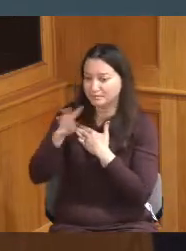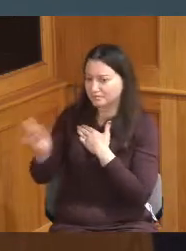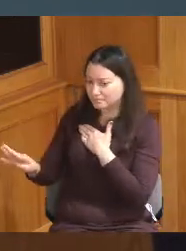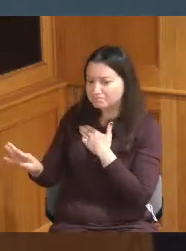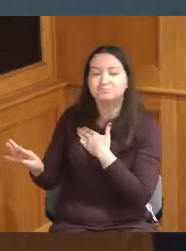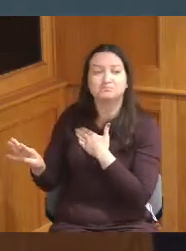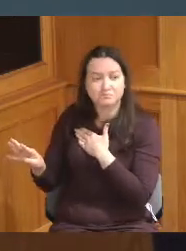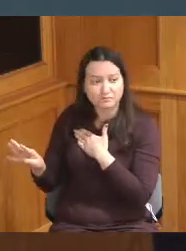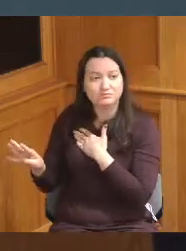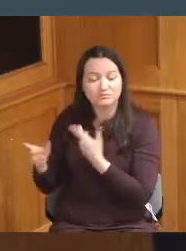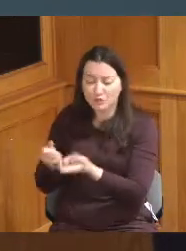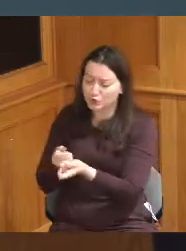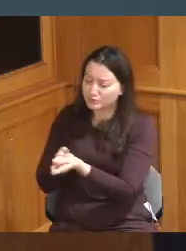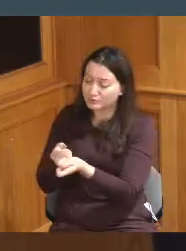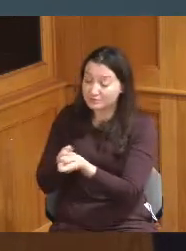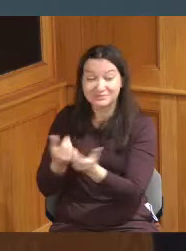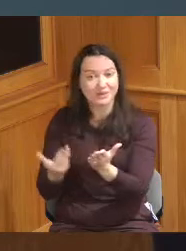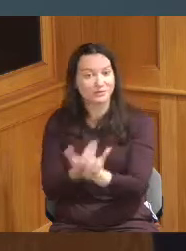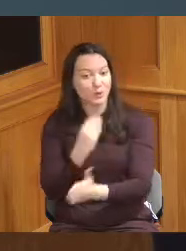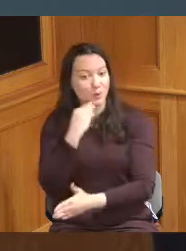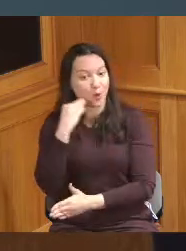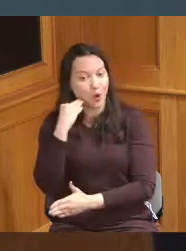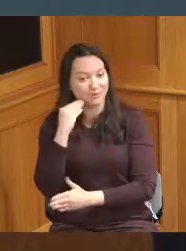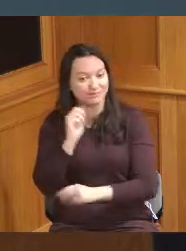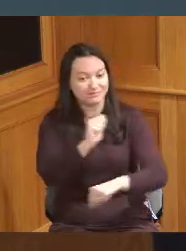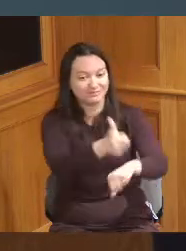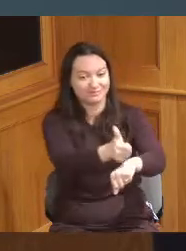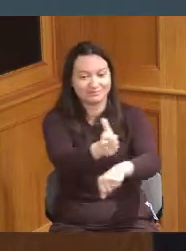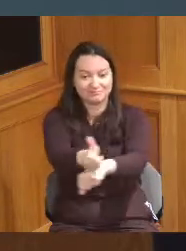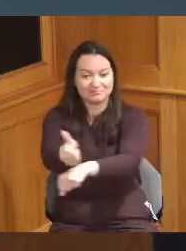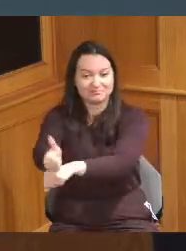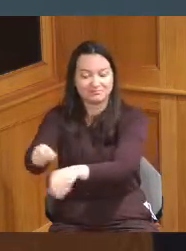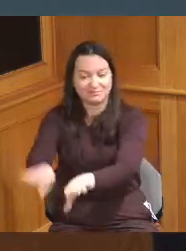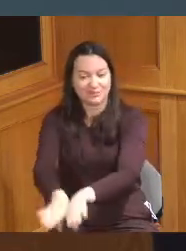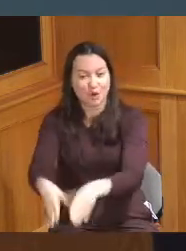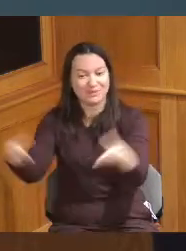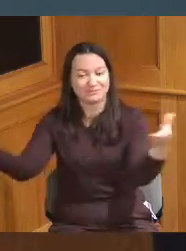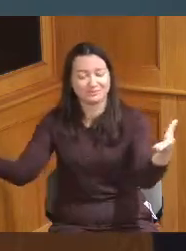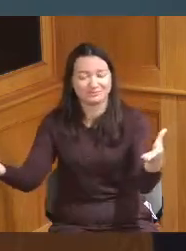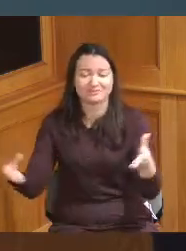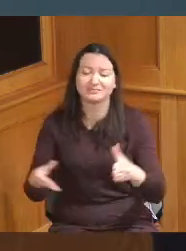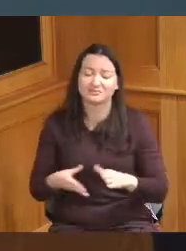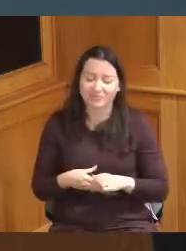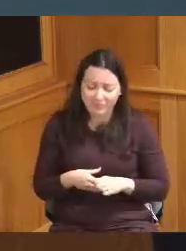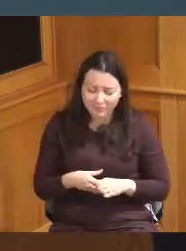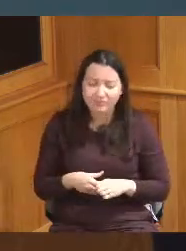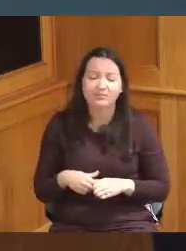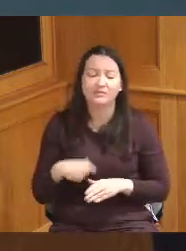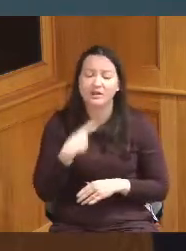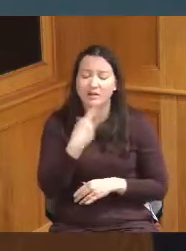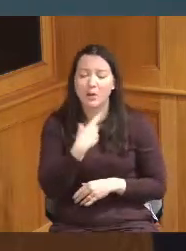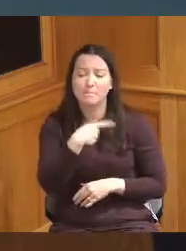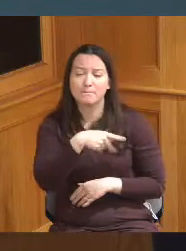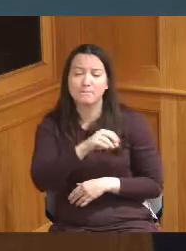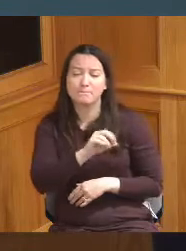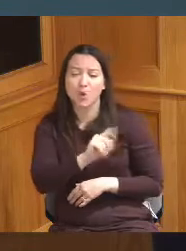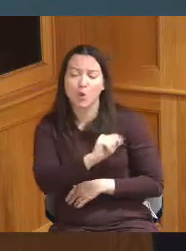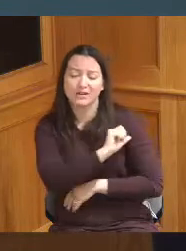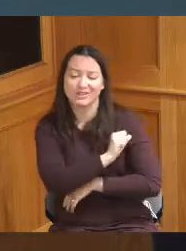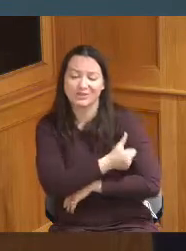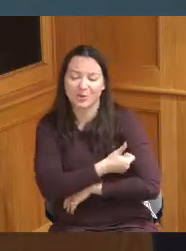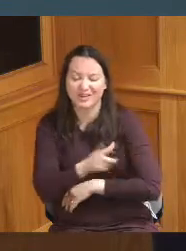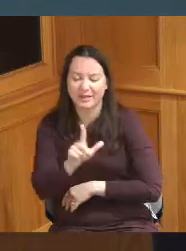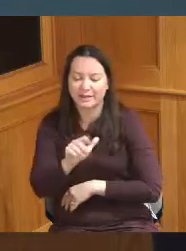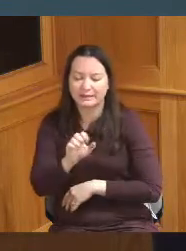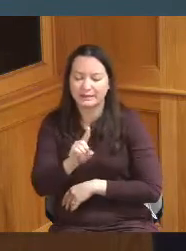and supportive. And we got some new homes that we also help open. So one of the things I did tell the Port Authority in the land bank meeting, we